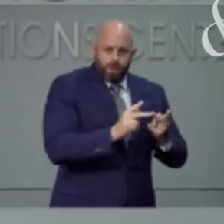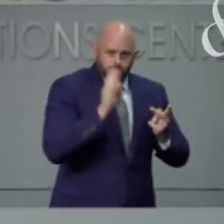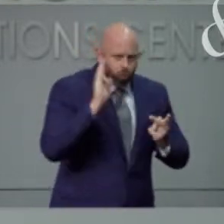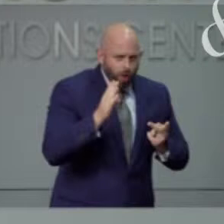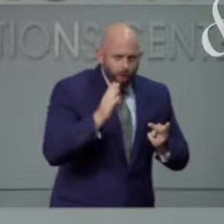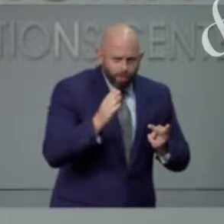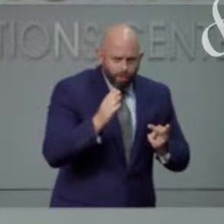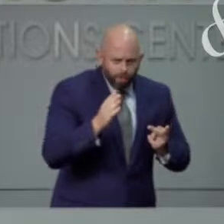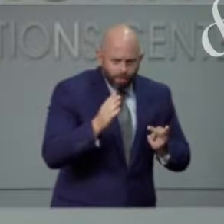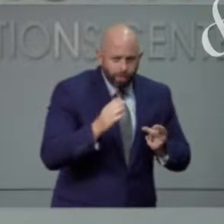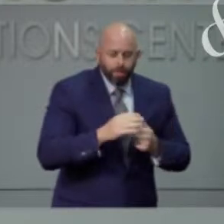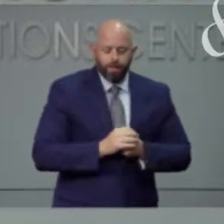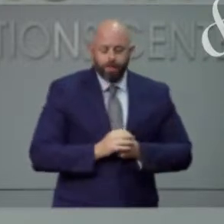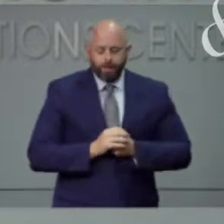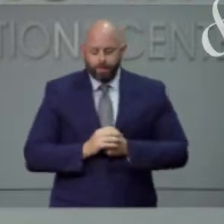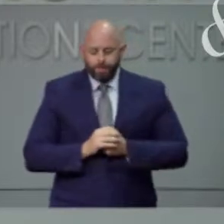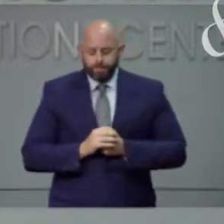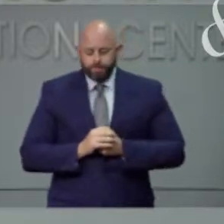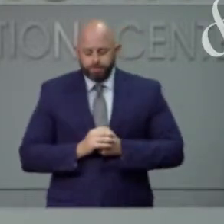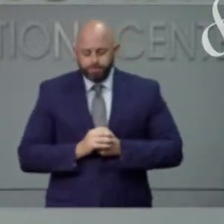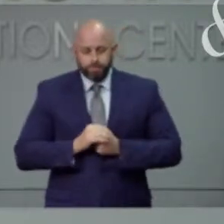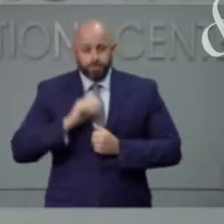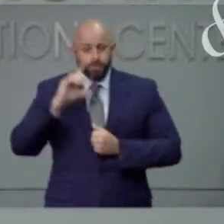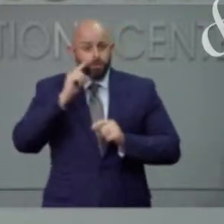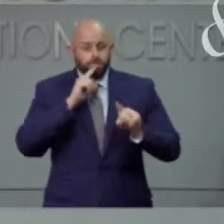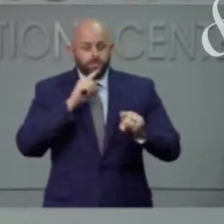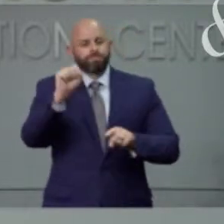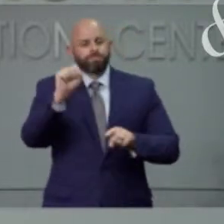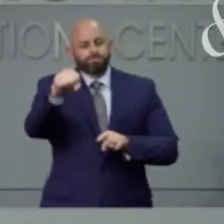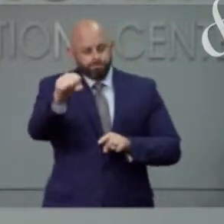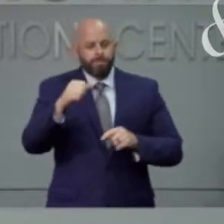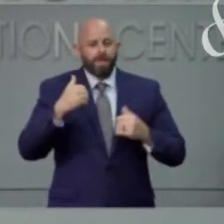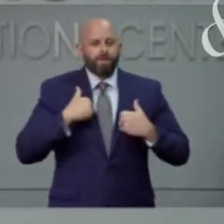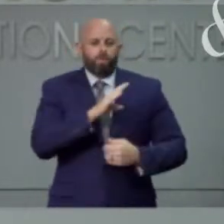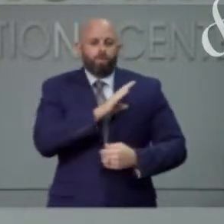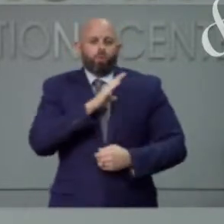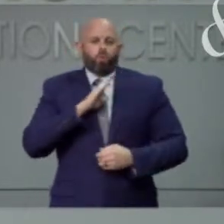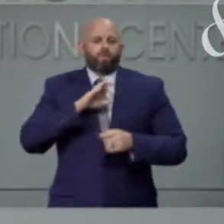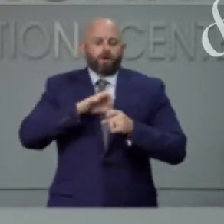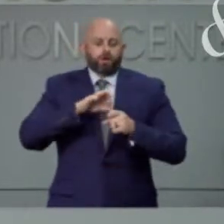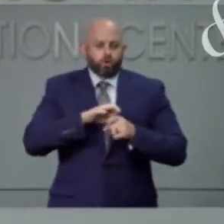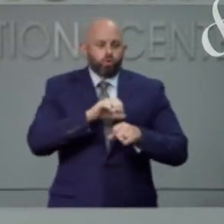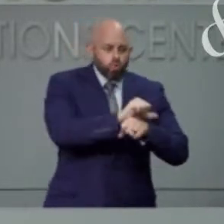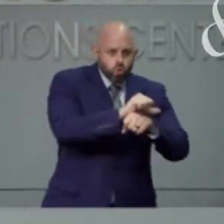Yes, all of those things you just said are true. The Elections Board is working hard